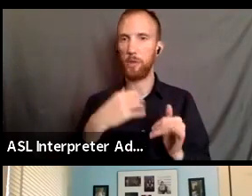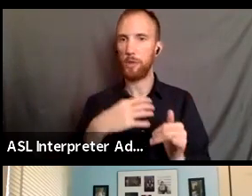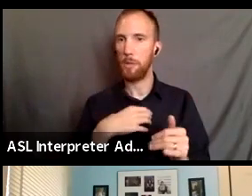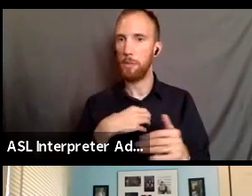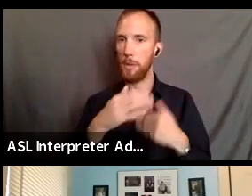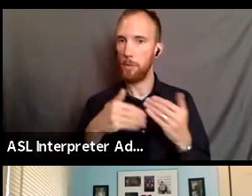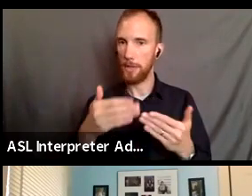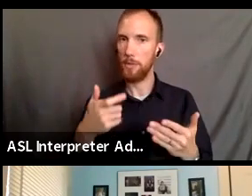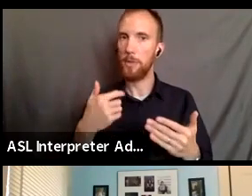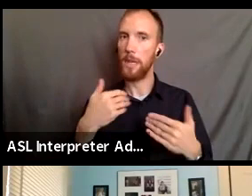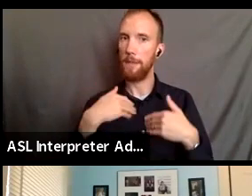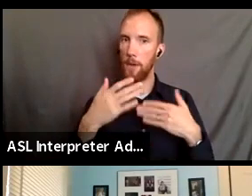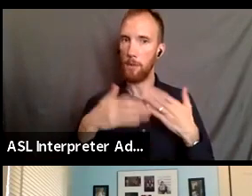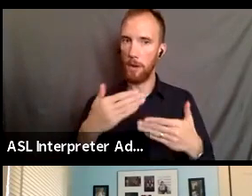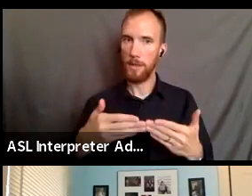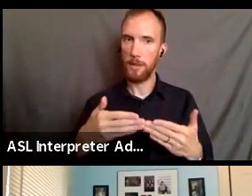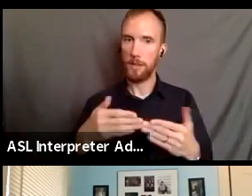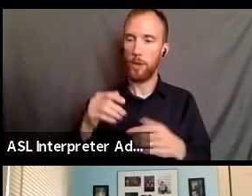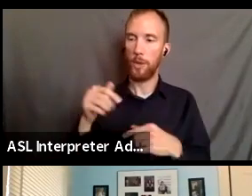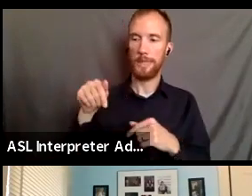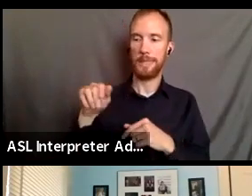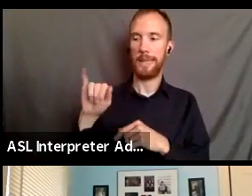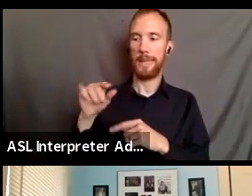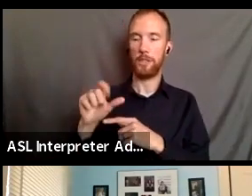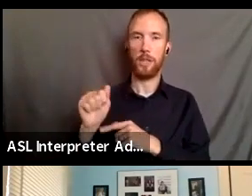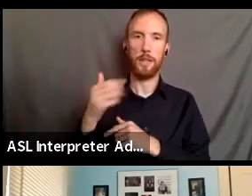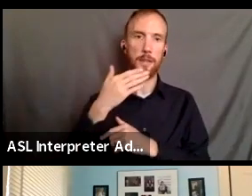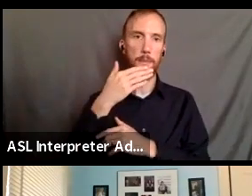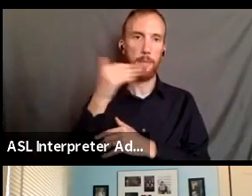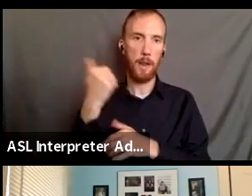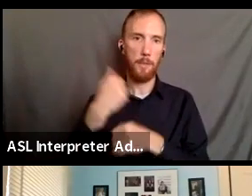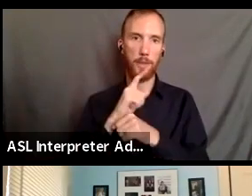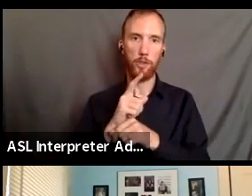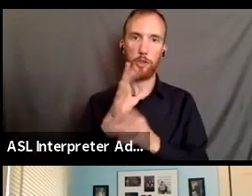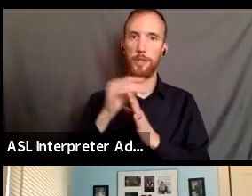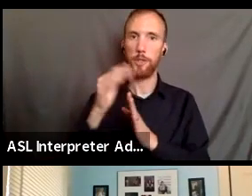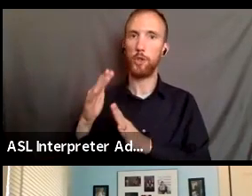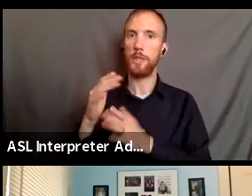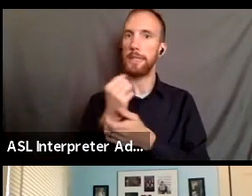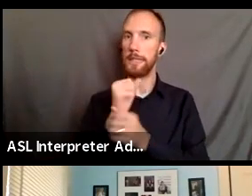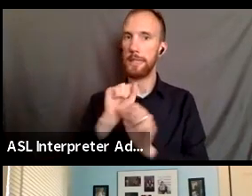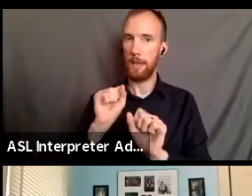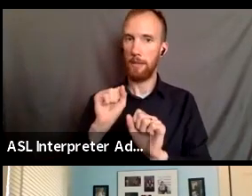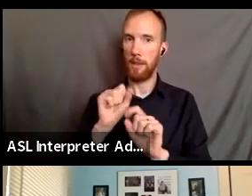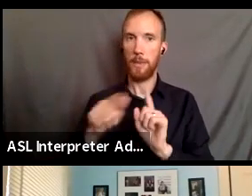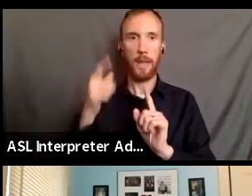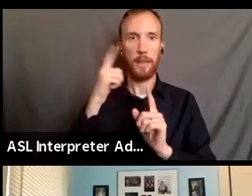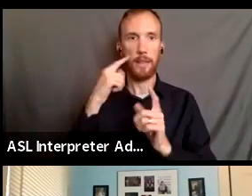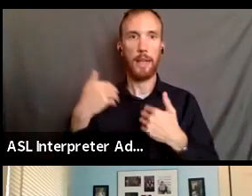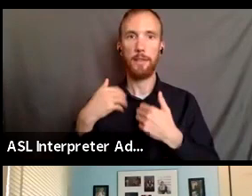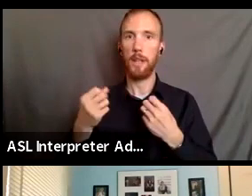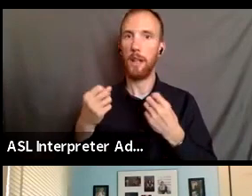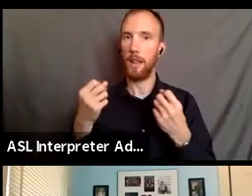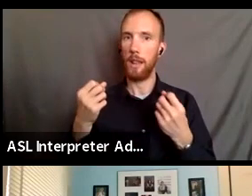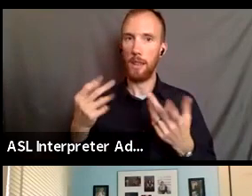is better than the previous one at keeping students safe but it still has a lot of room to improve